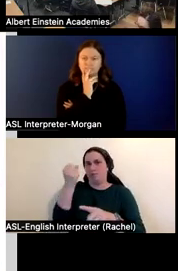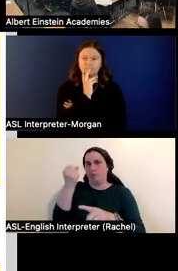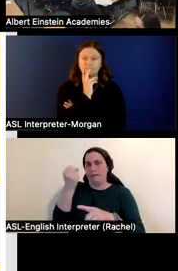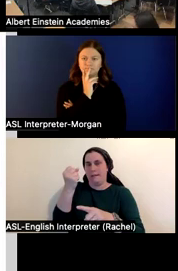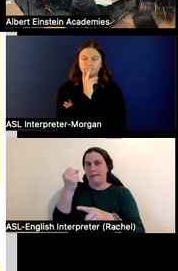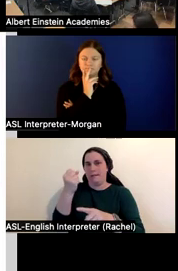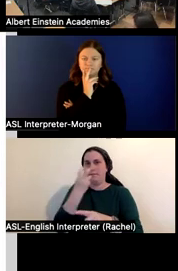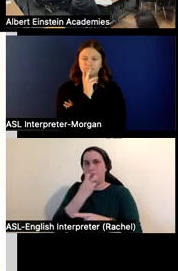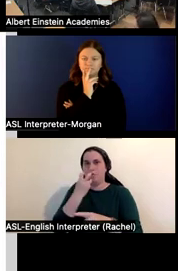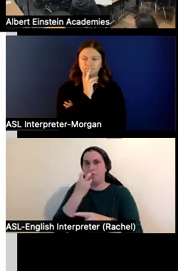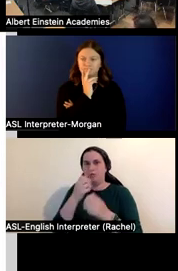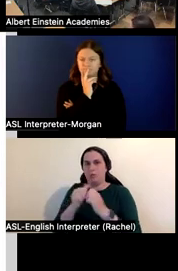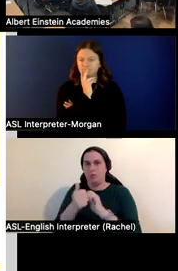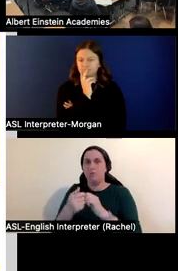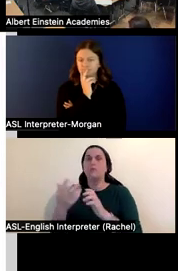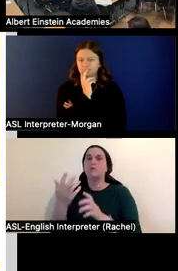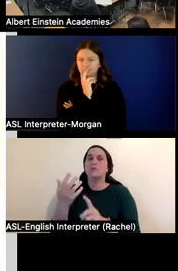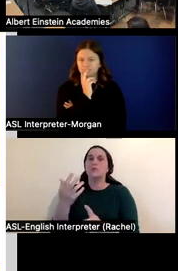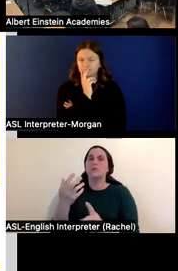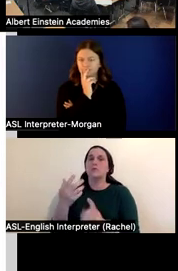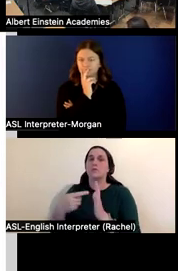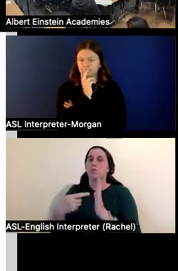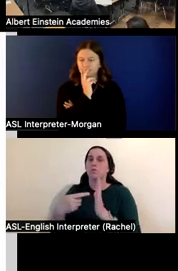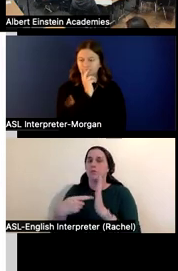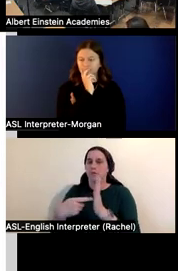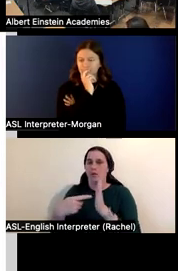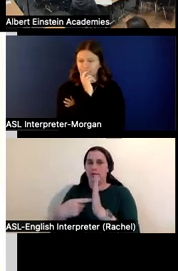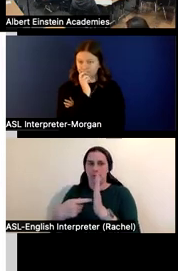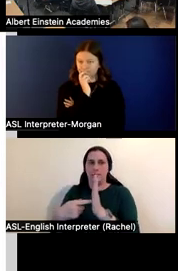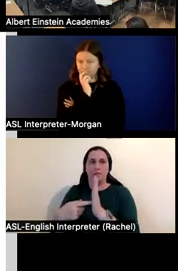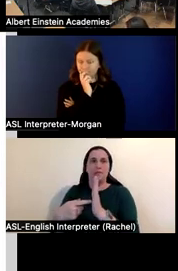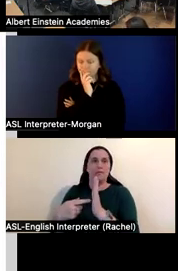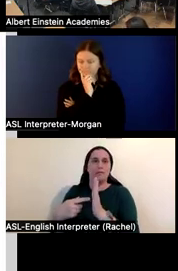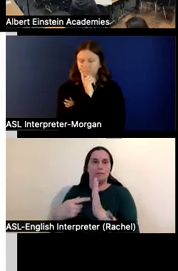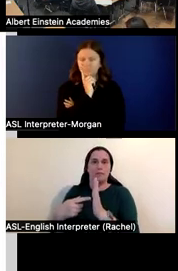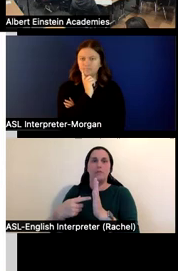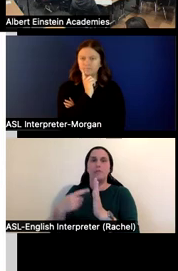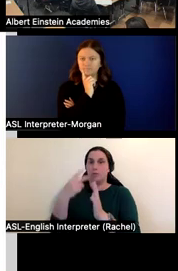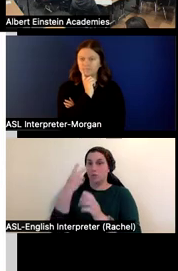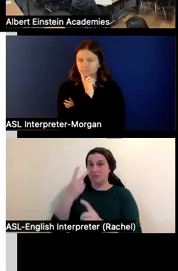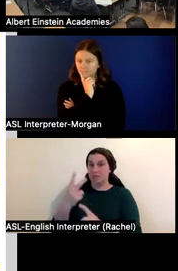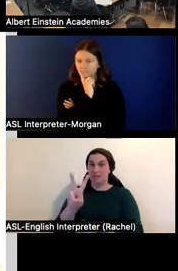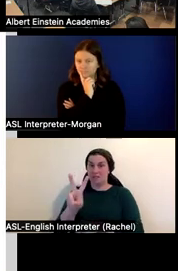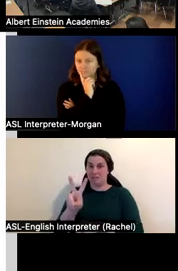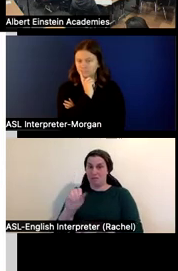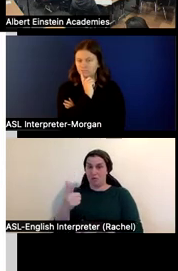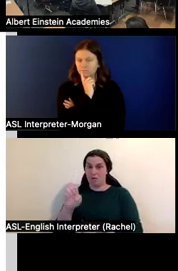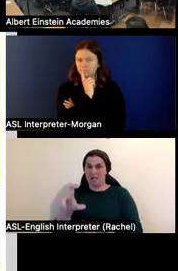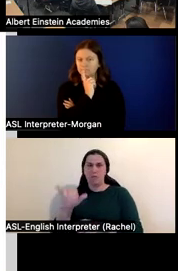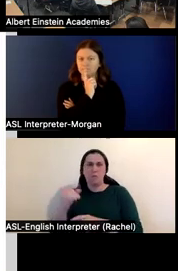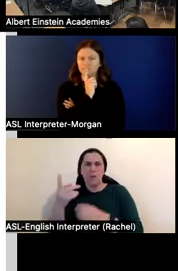you see that, picture it, you see that in your mind, it's like, okay, I don't understand why, but this is how it goes. And then,